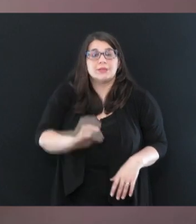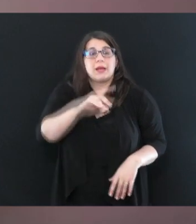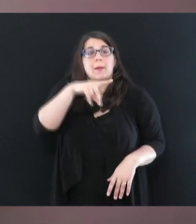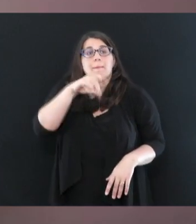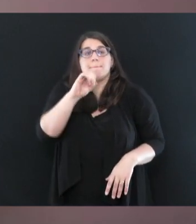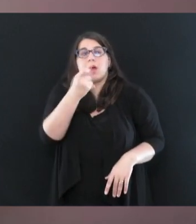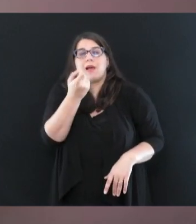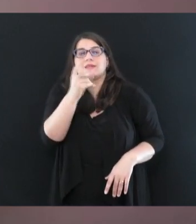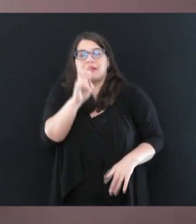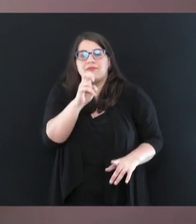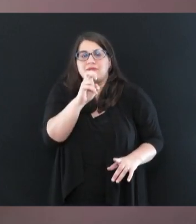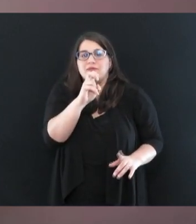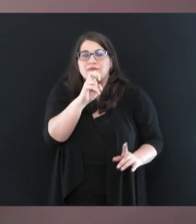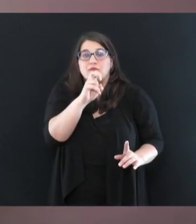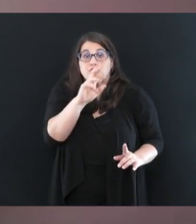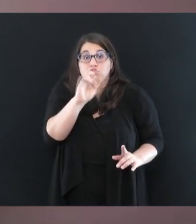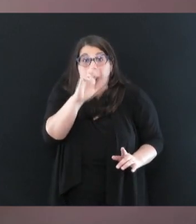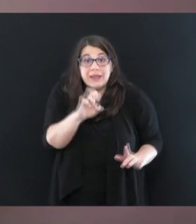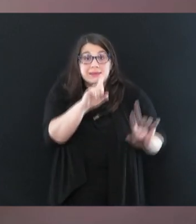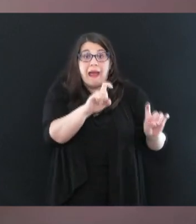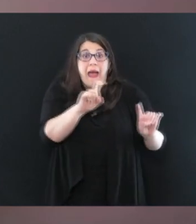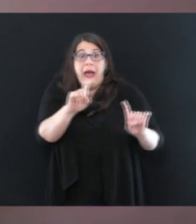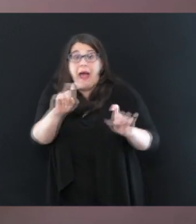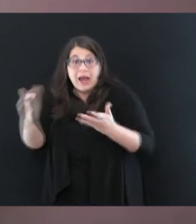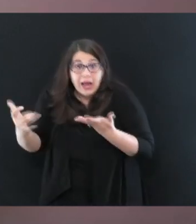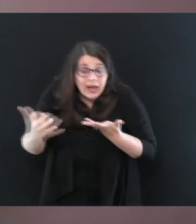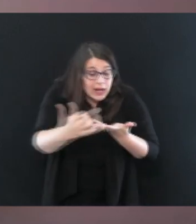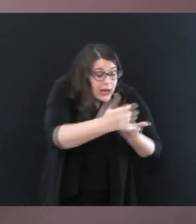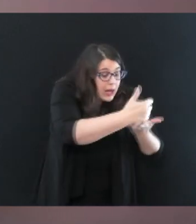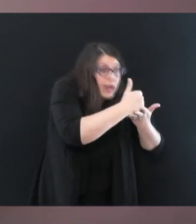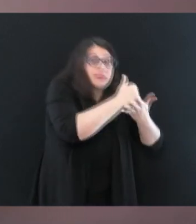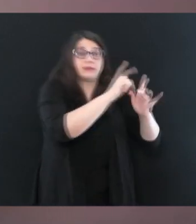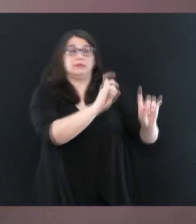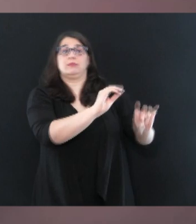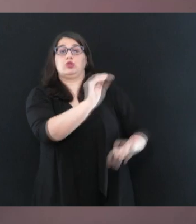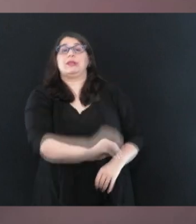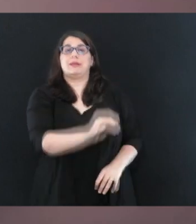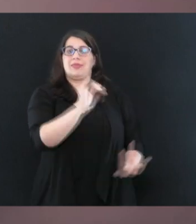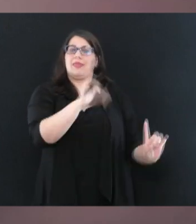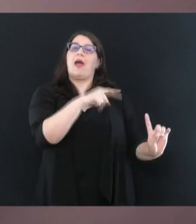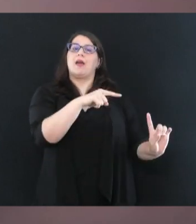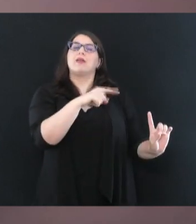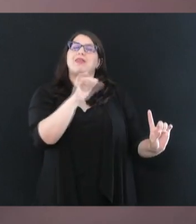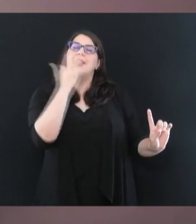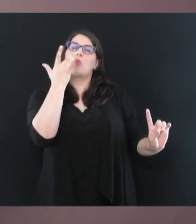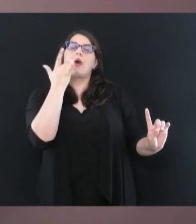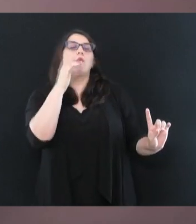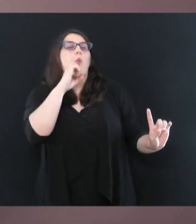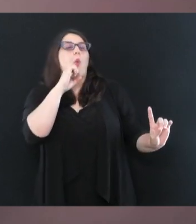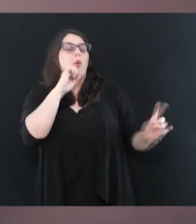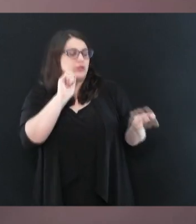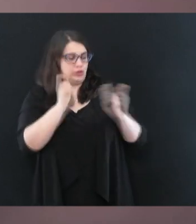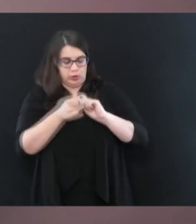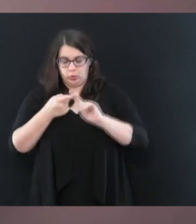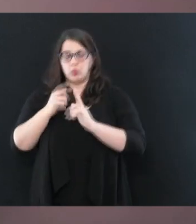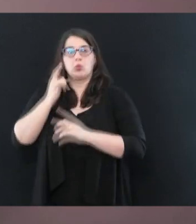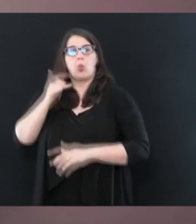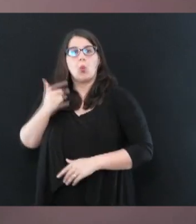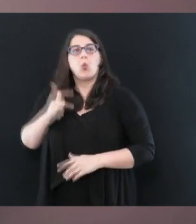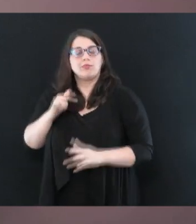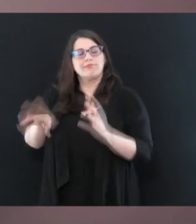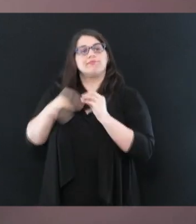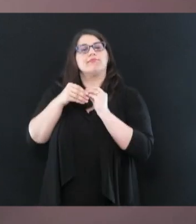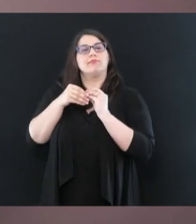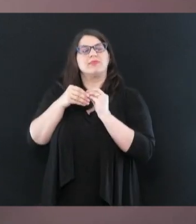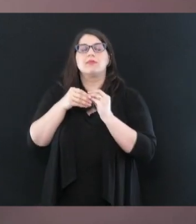standards. We chose below 5% to get from that orange color to gold color. But the idea is that we want people to